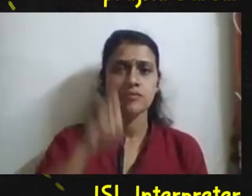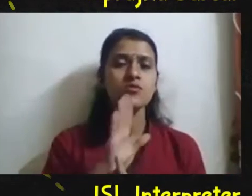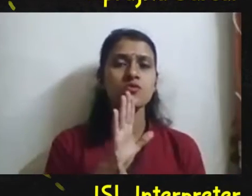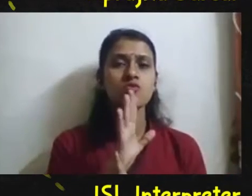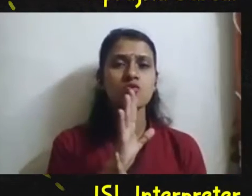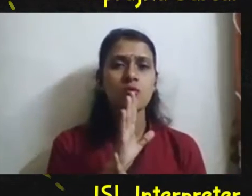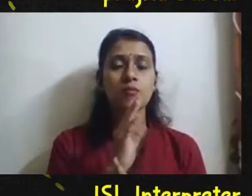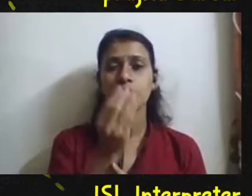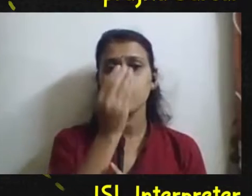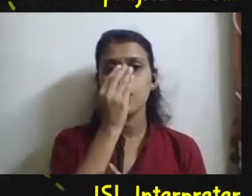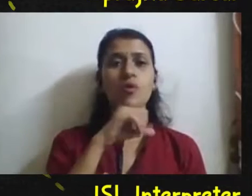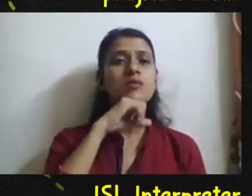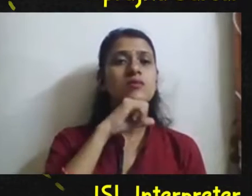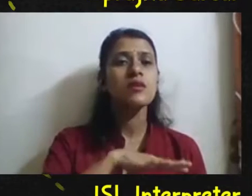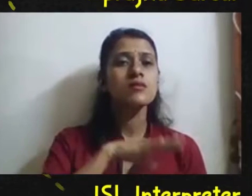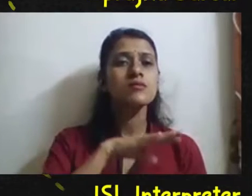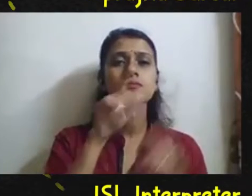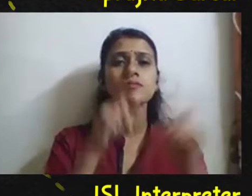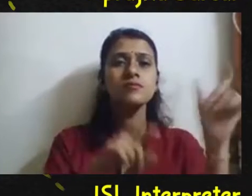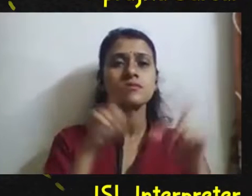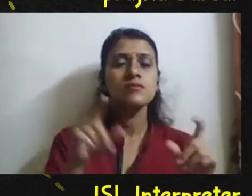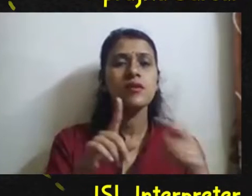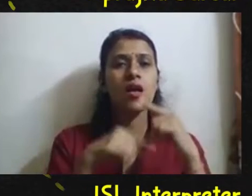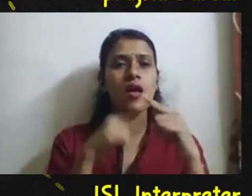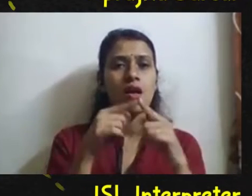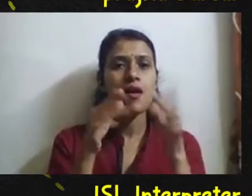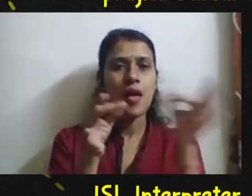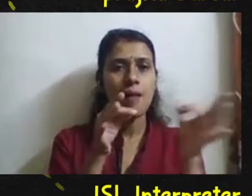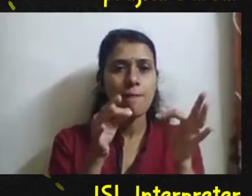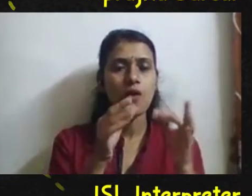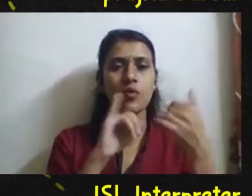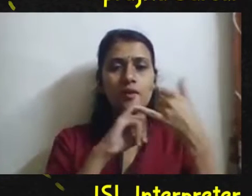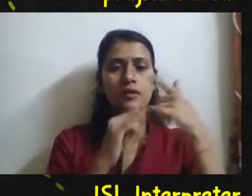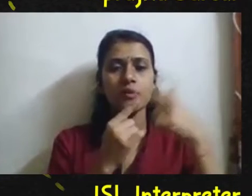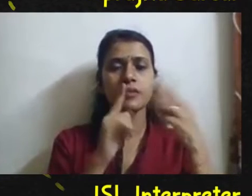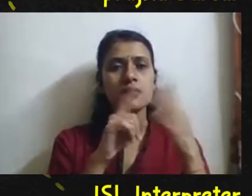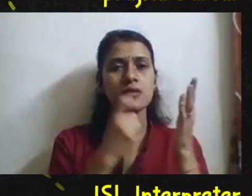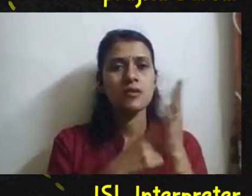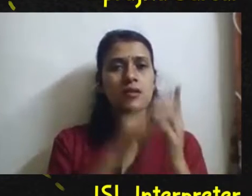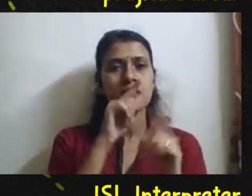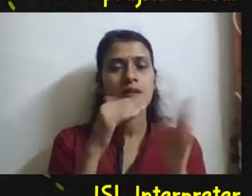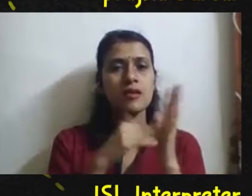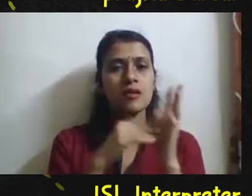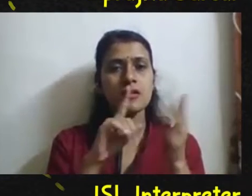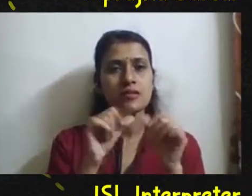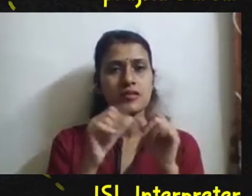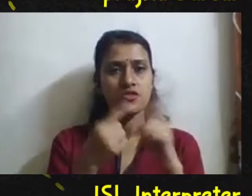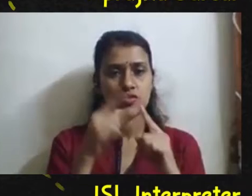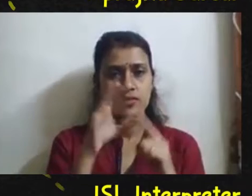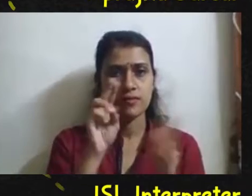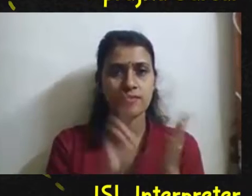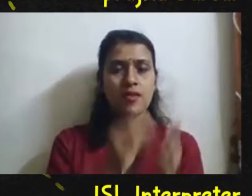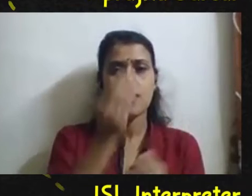Muslim men about sterilization and Parivar Niyojan in Uttar Pradesh, next to the masjid.